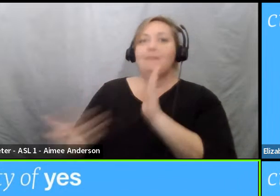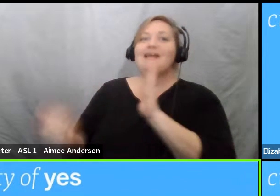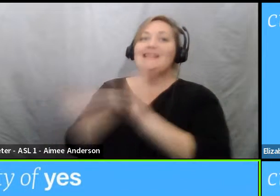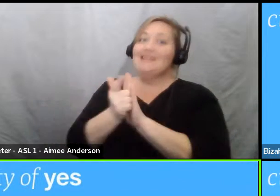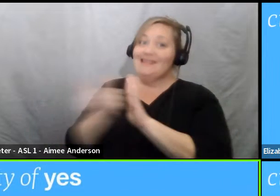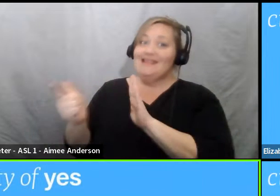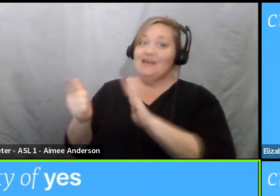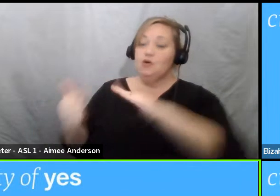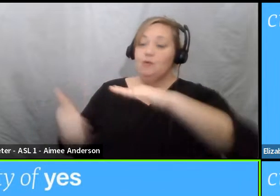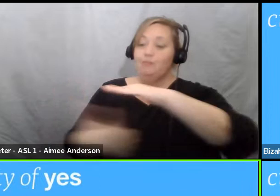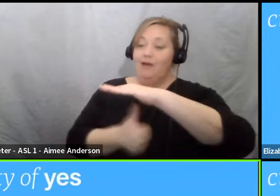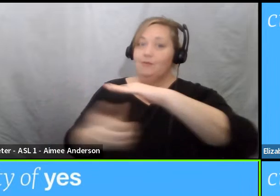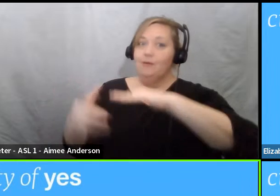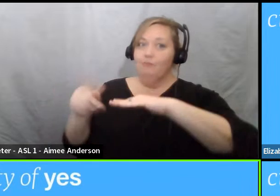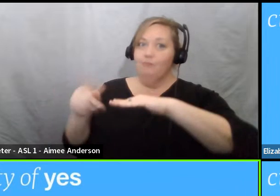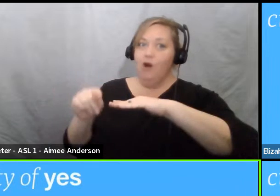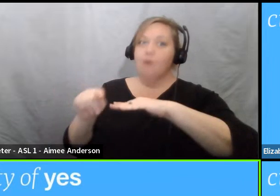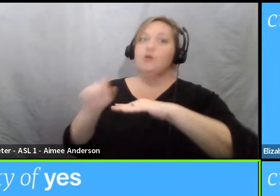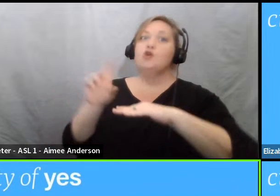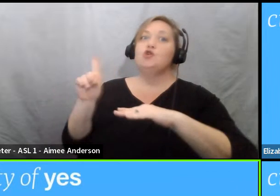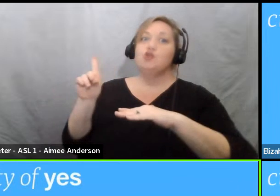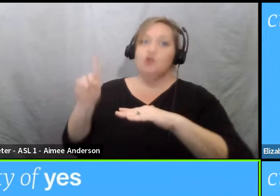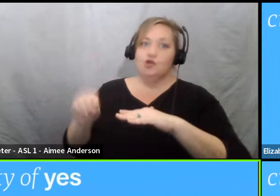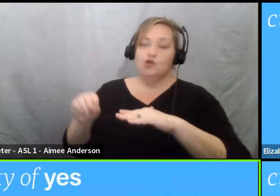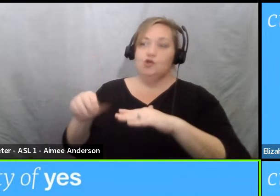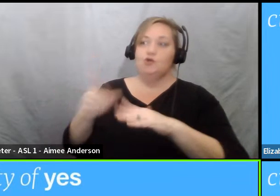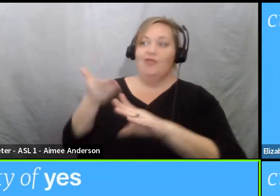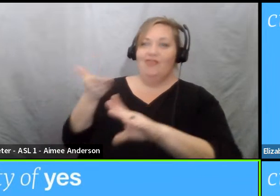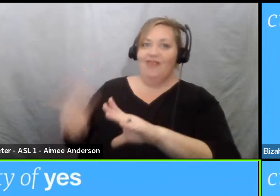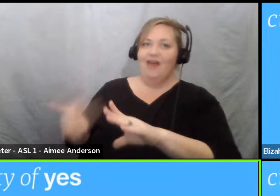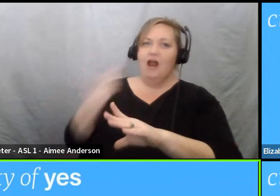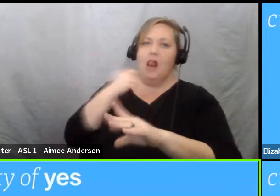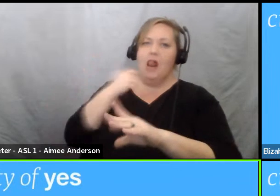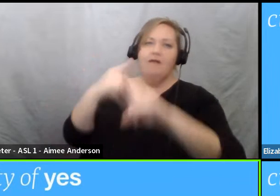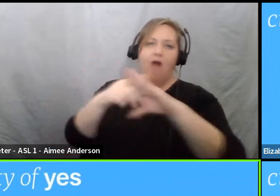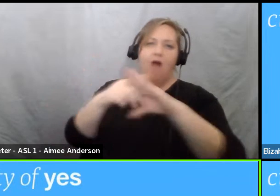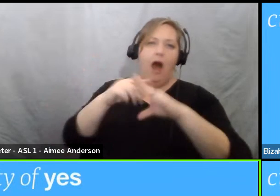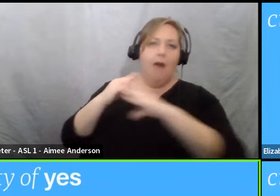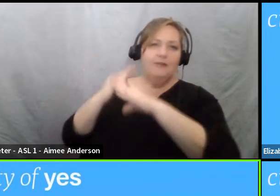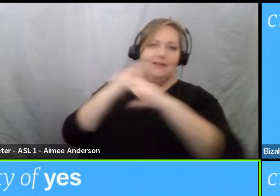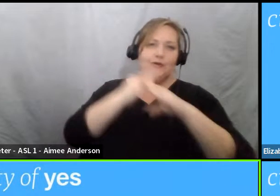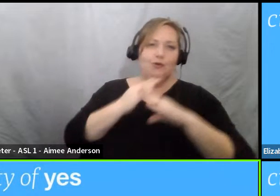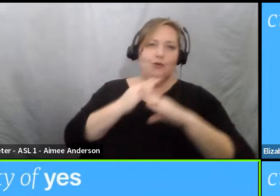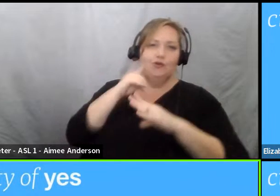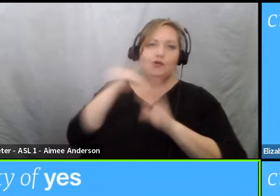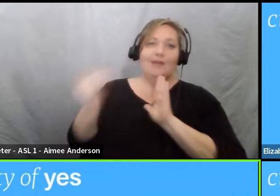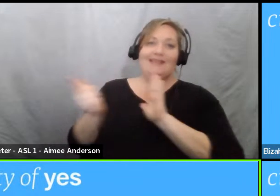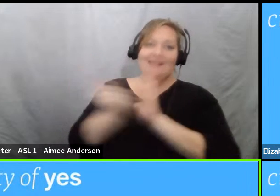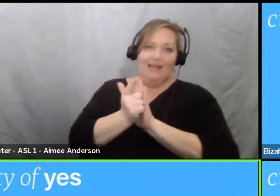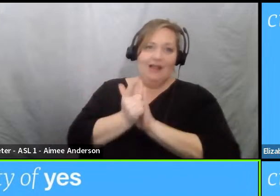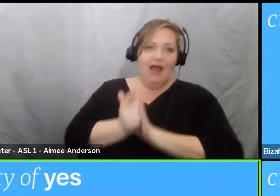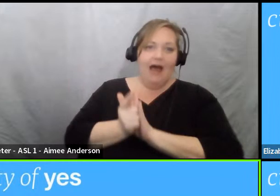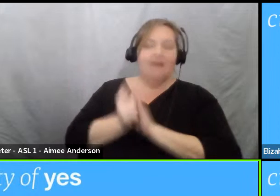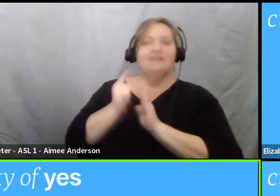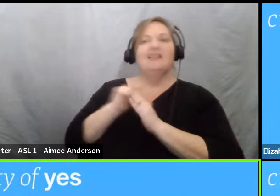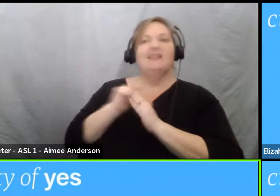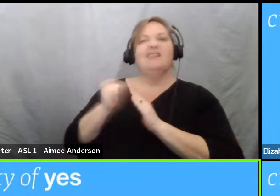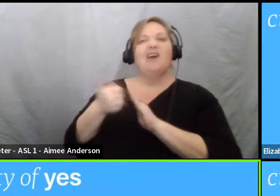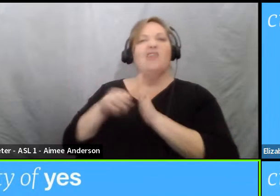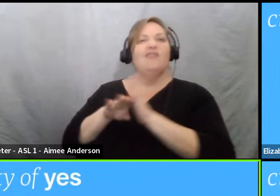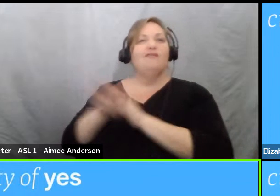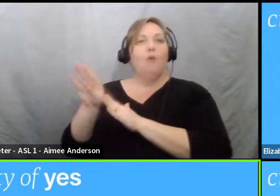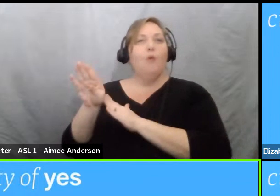do exist, and those face many obstacles to legalizing beyond zoning. So those would require other forms of state and